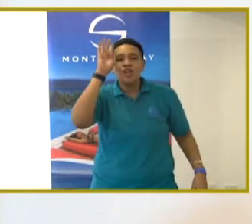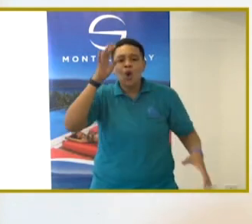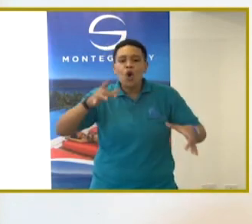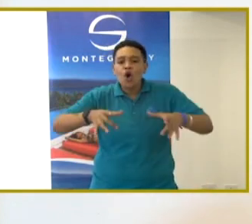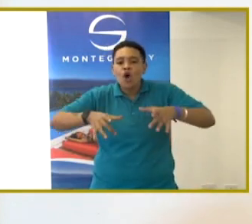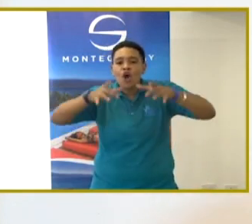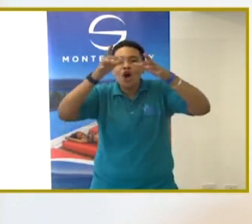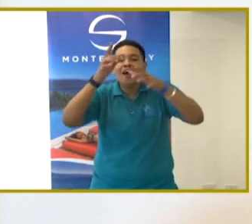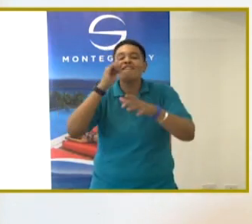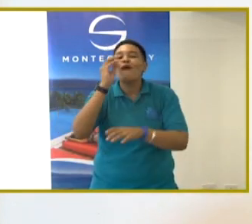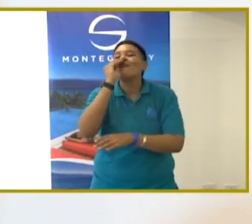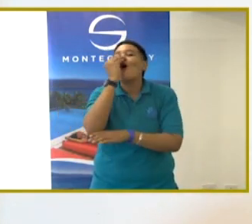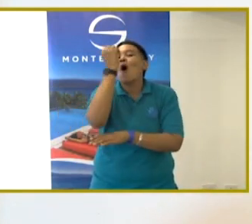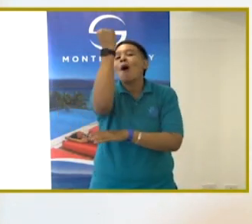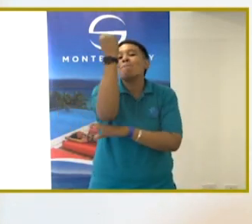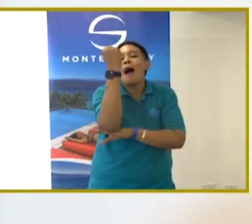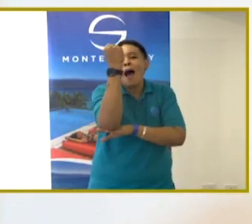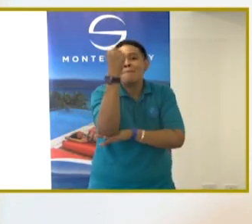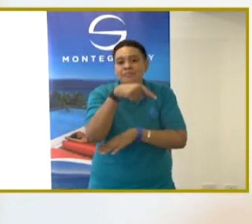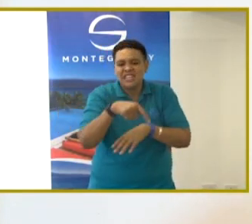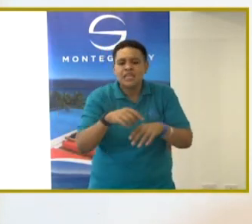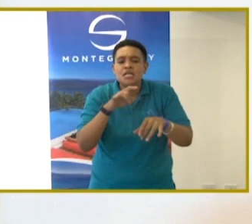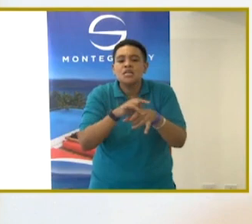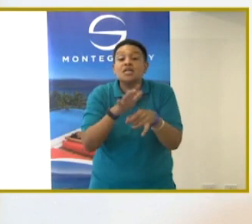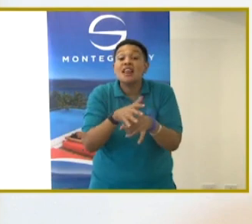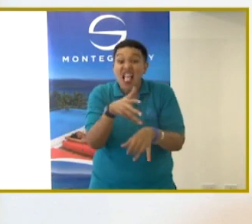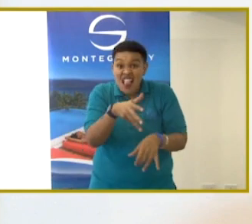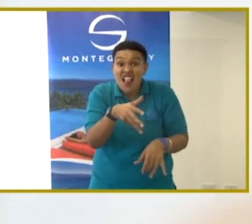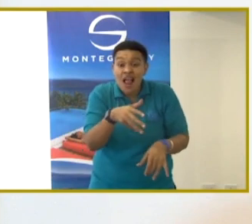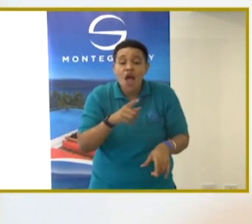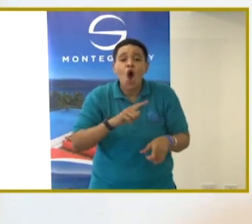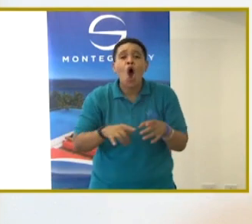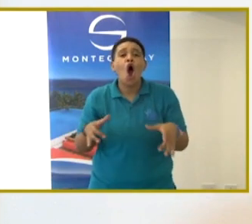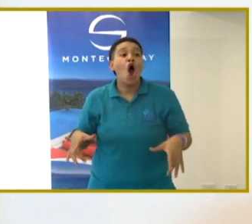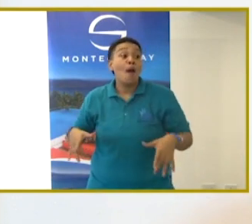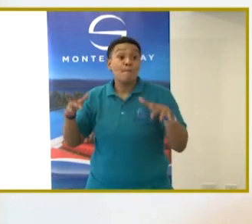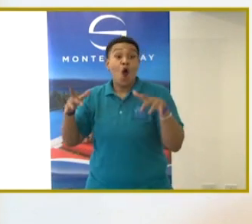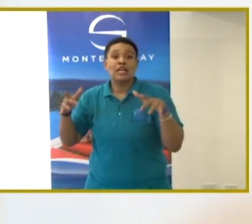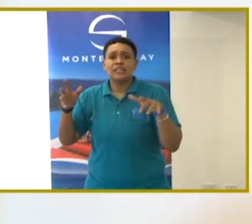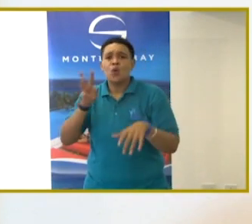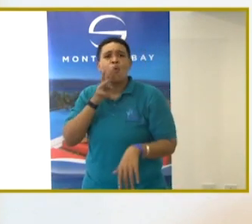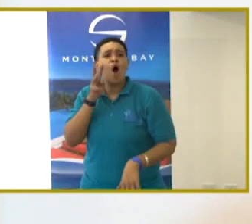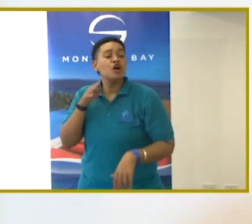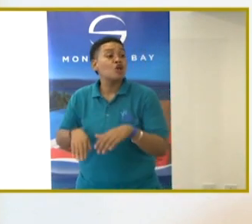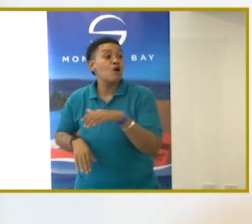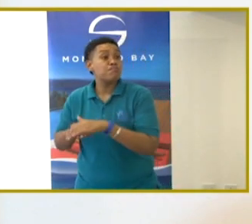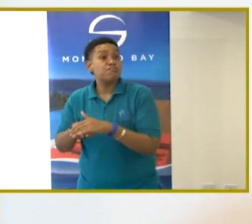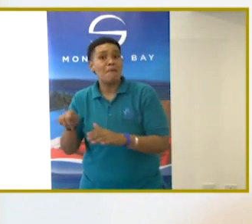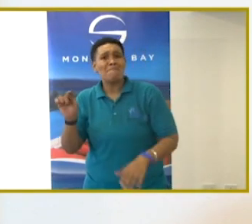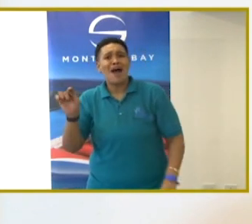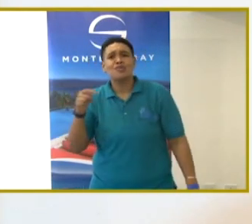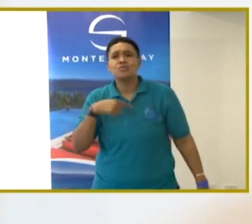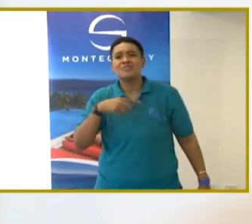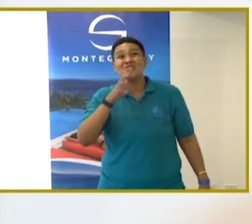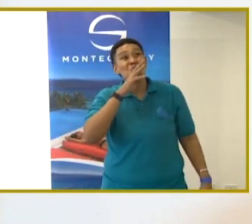whatnot, or the bucket that you might keep in the bathroom to store water because